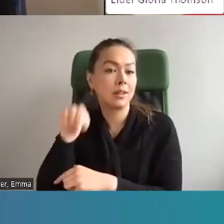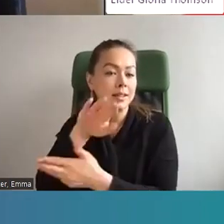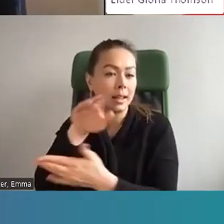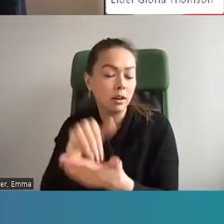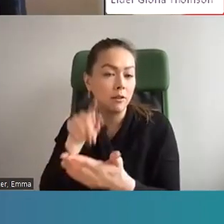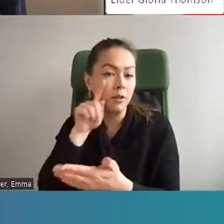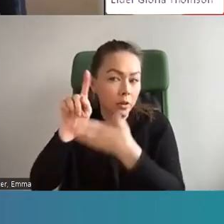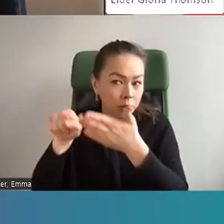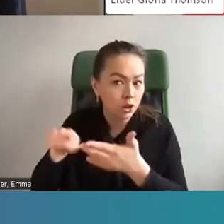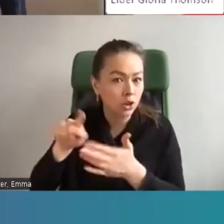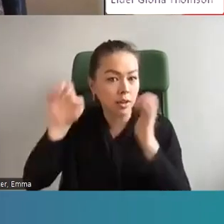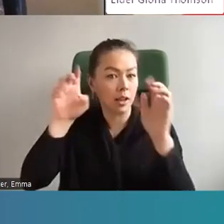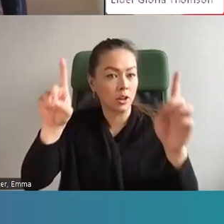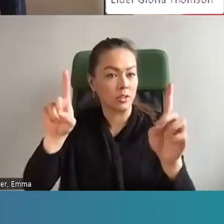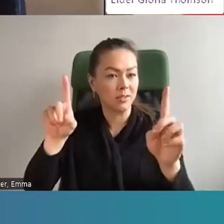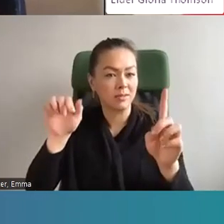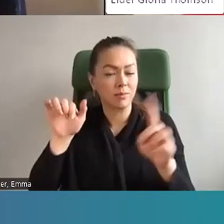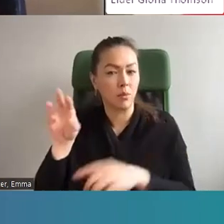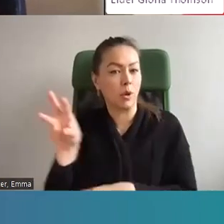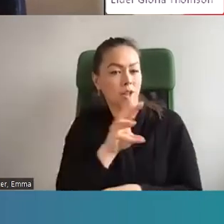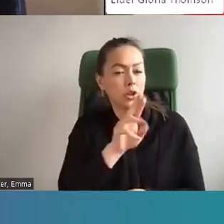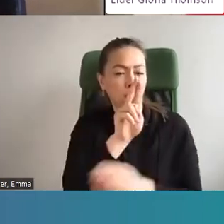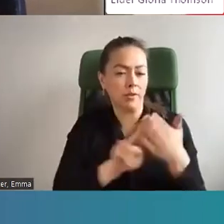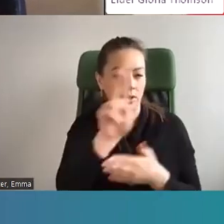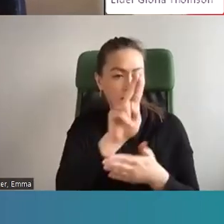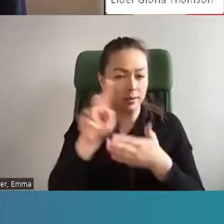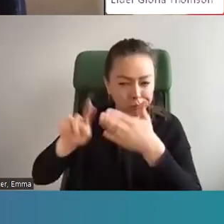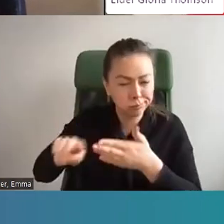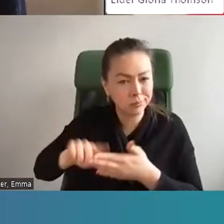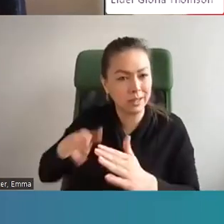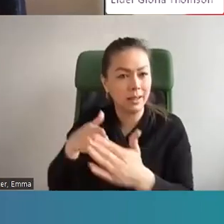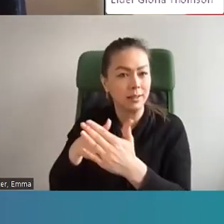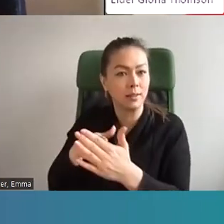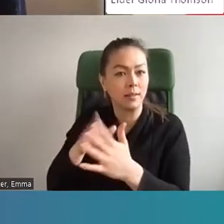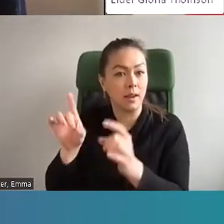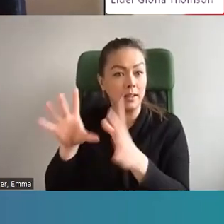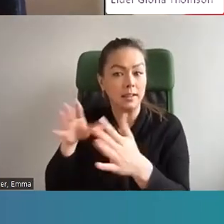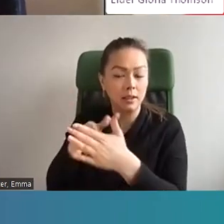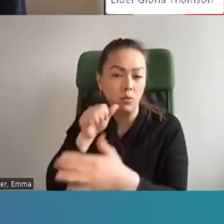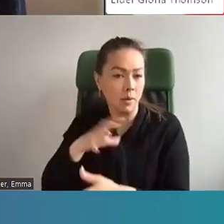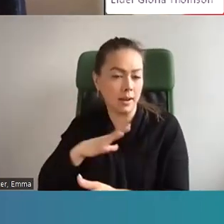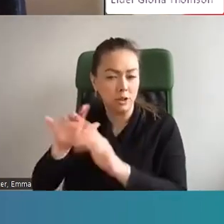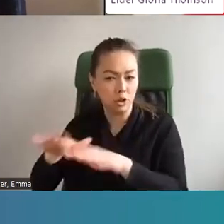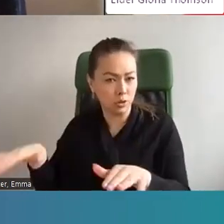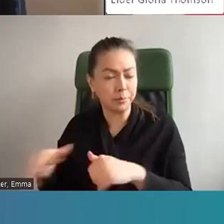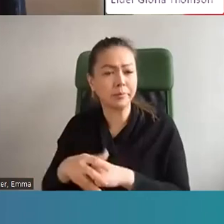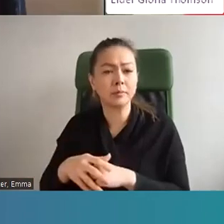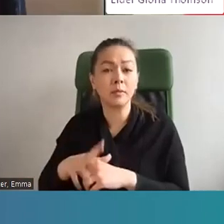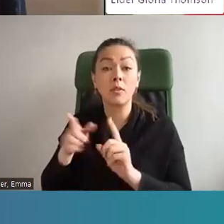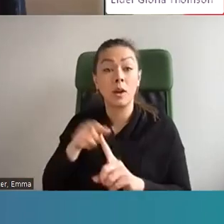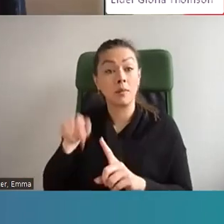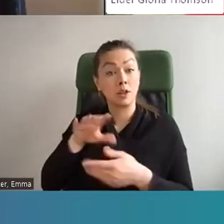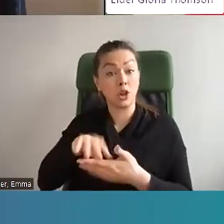Violence Against Women and Children at Western University. On behalf of the Learning Network team, welcome to this special